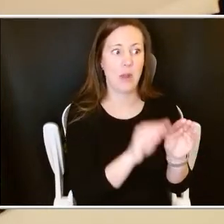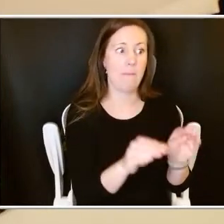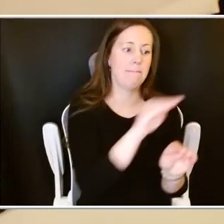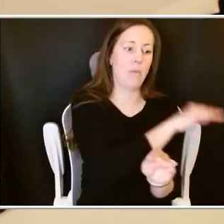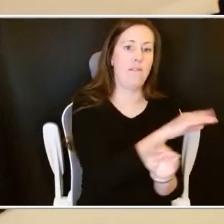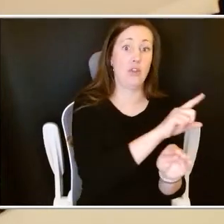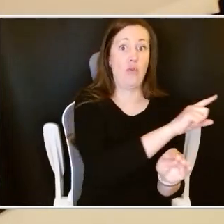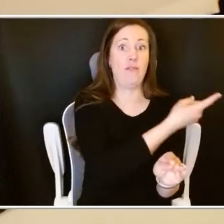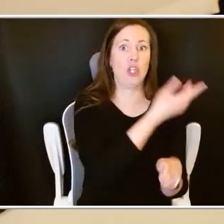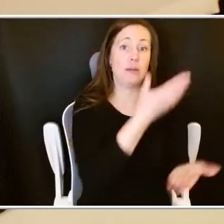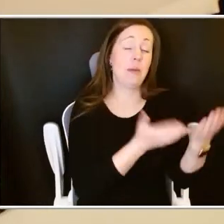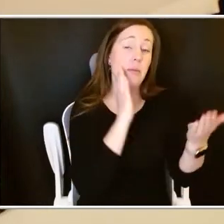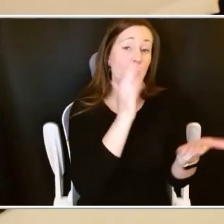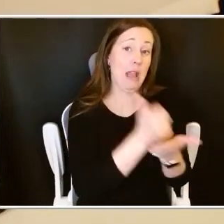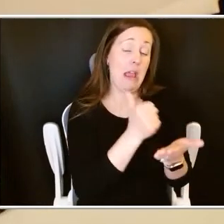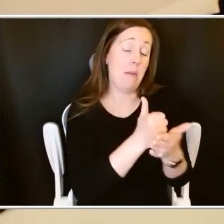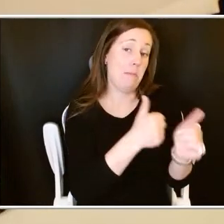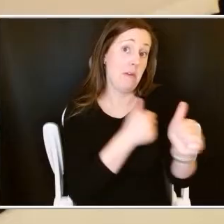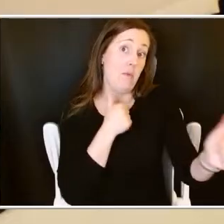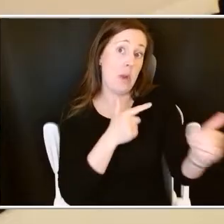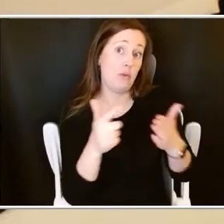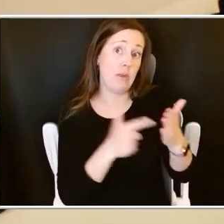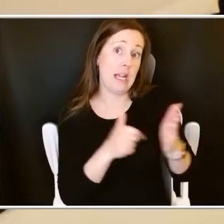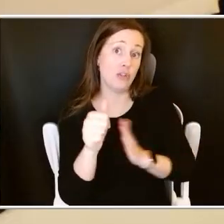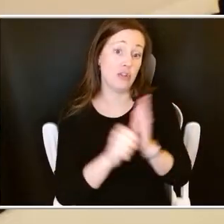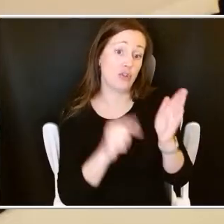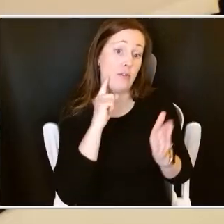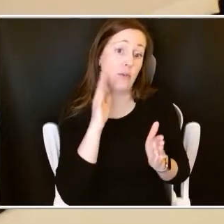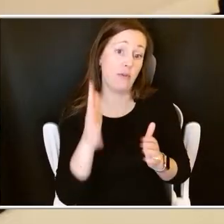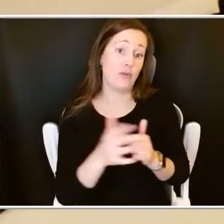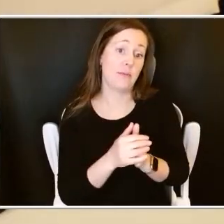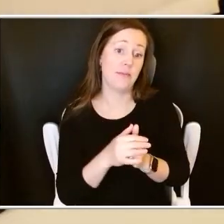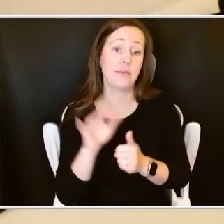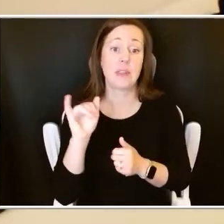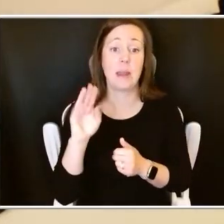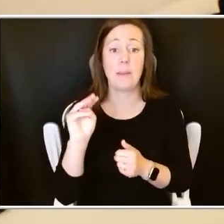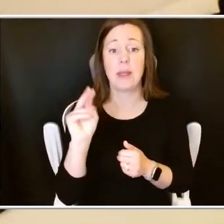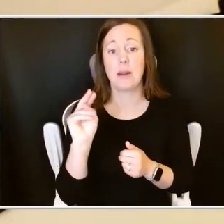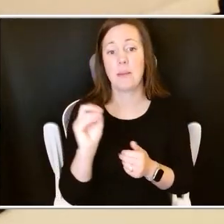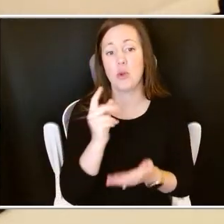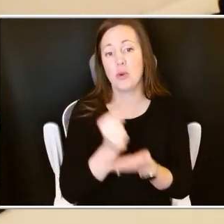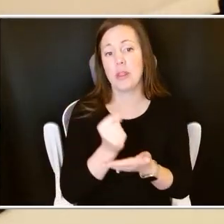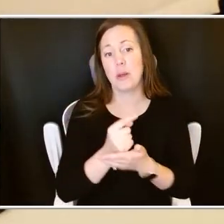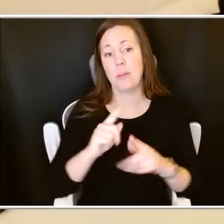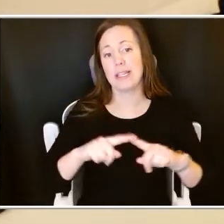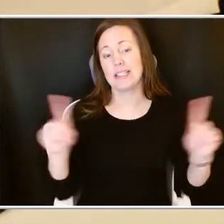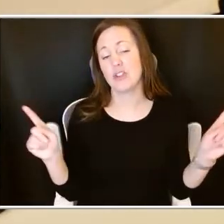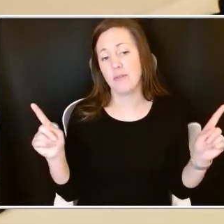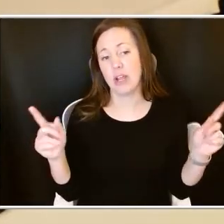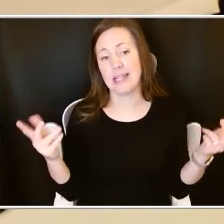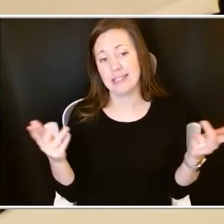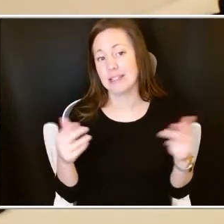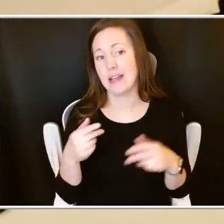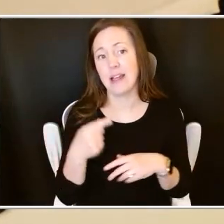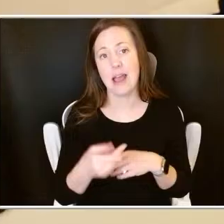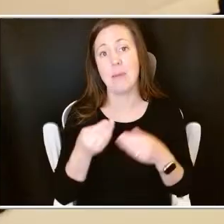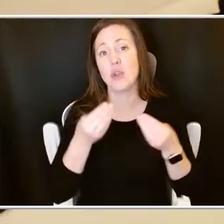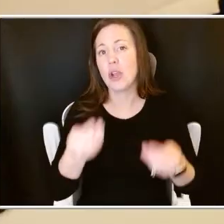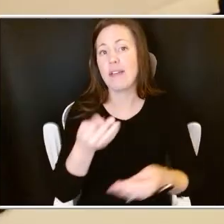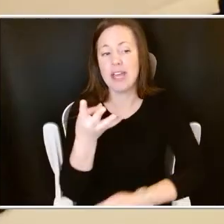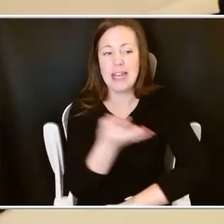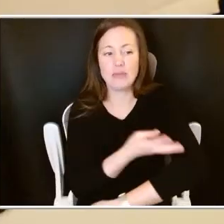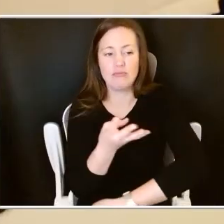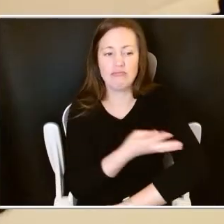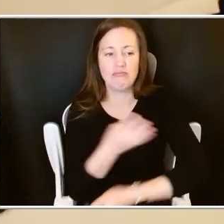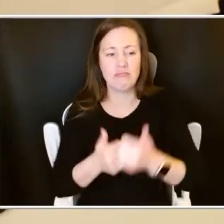even avoid things like radiation and surgery in the future. Immunotherapies are different. They're given intravenously most of the